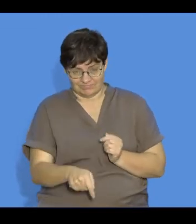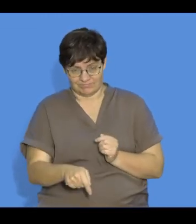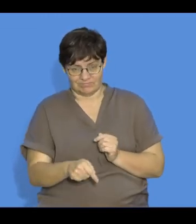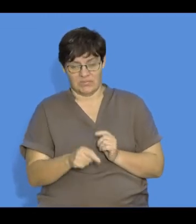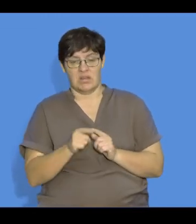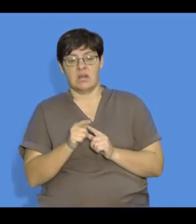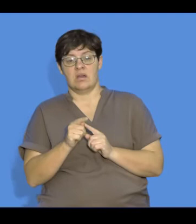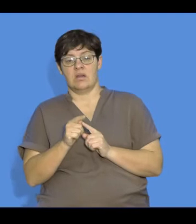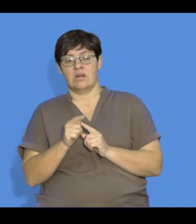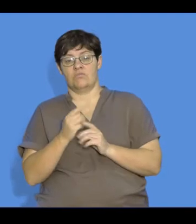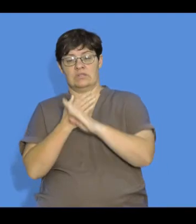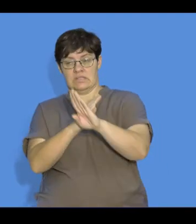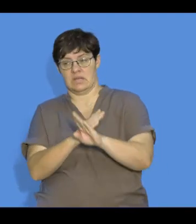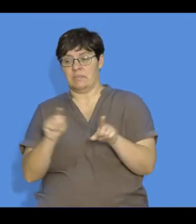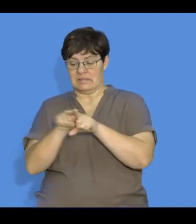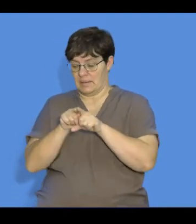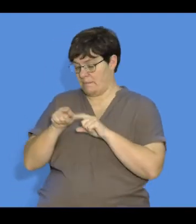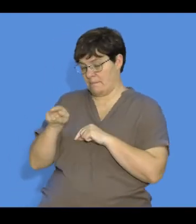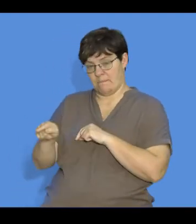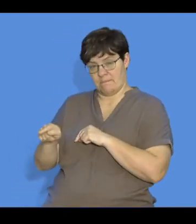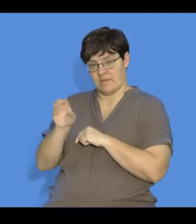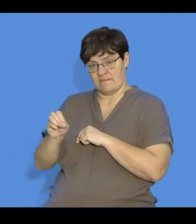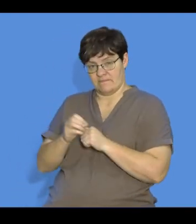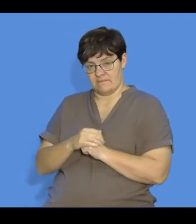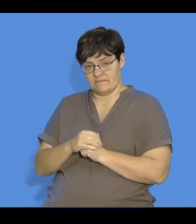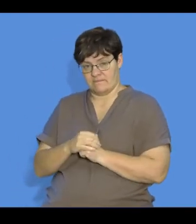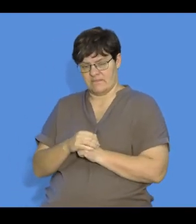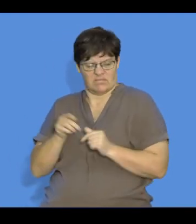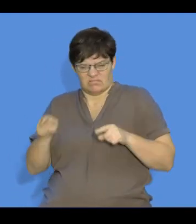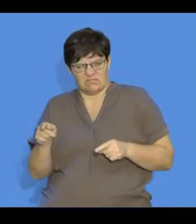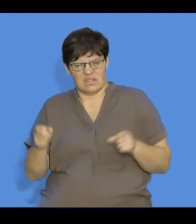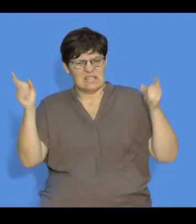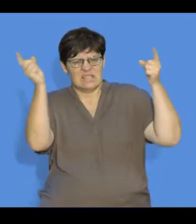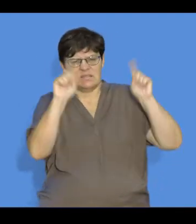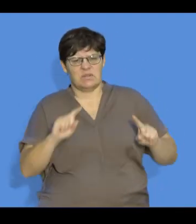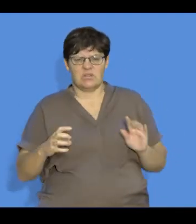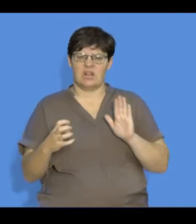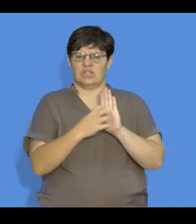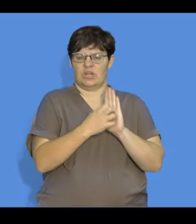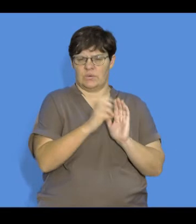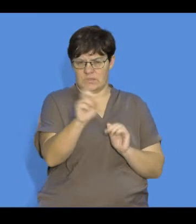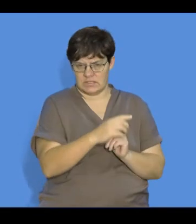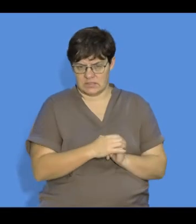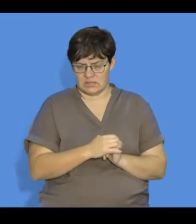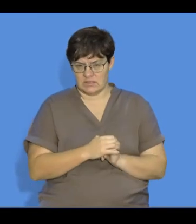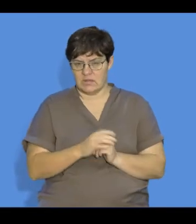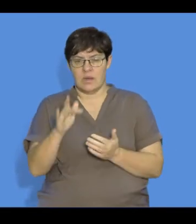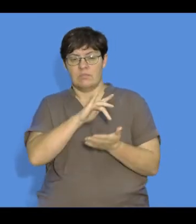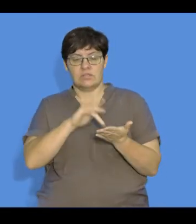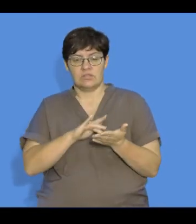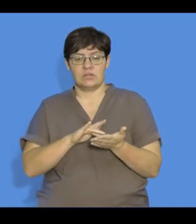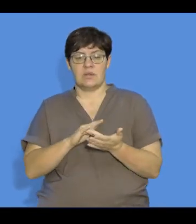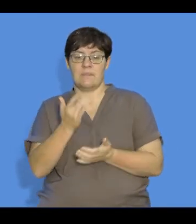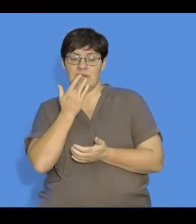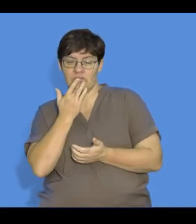resistor, which is the same as that one. So what's so special about this type of a circuit is that the position of